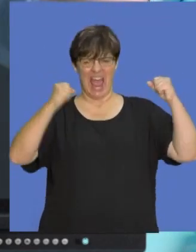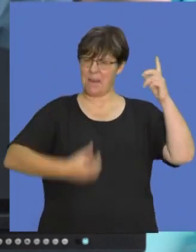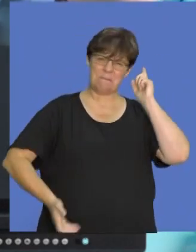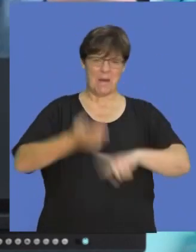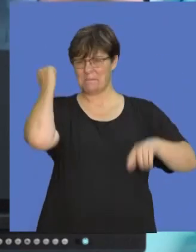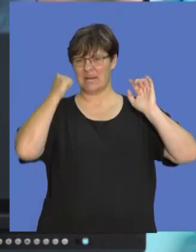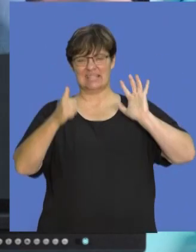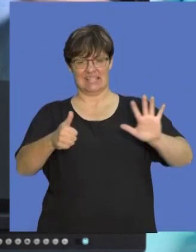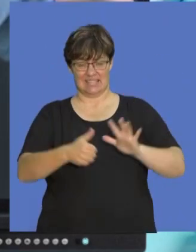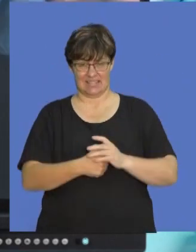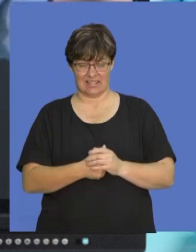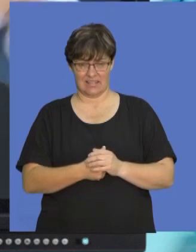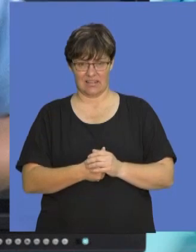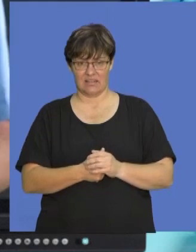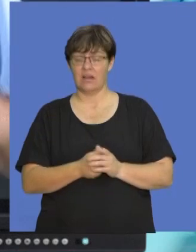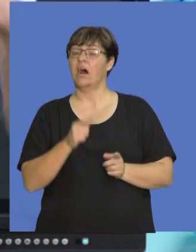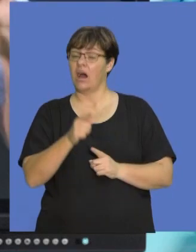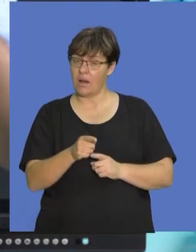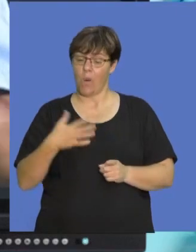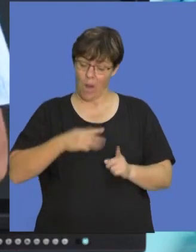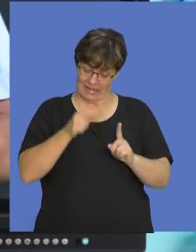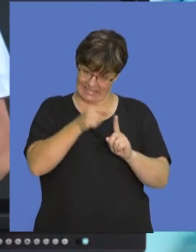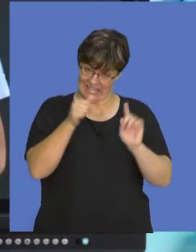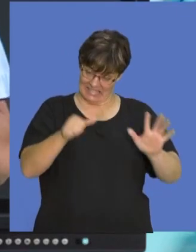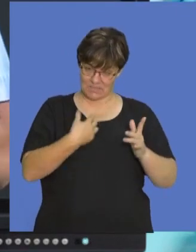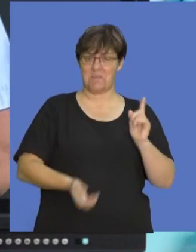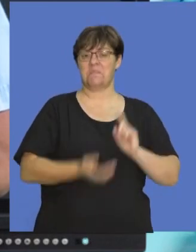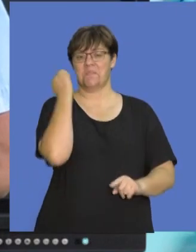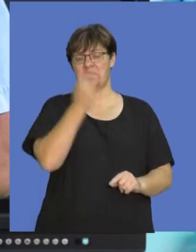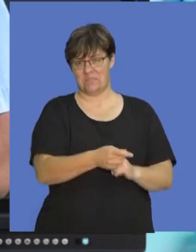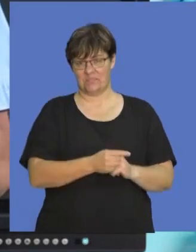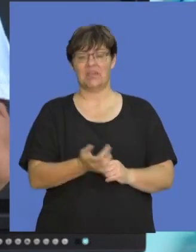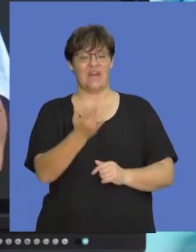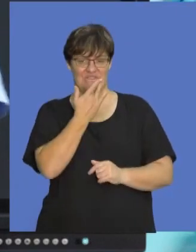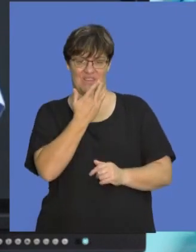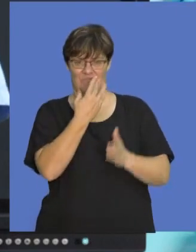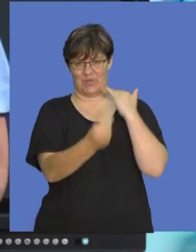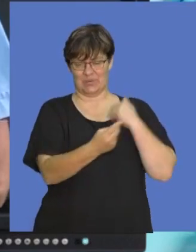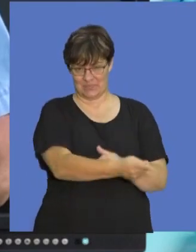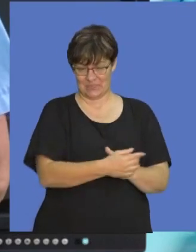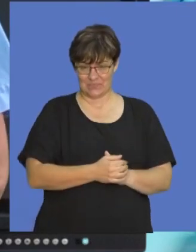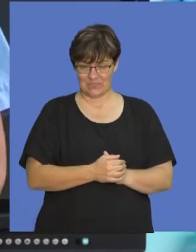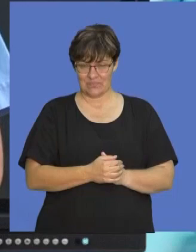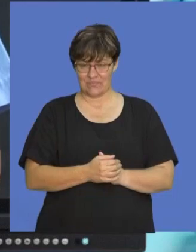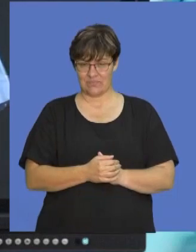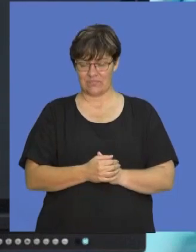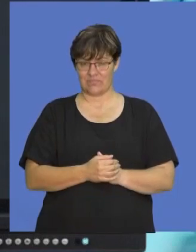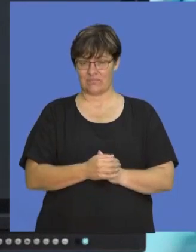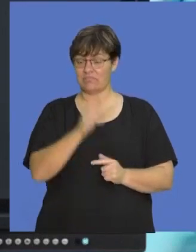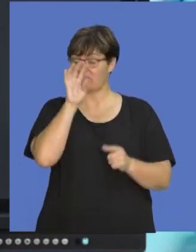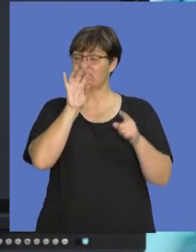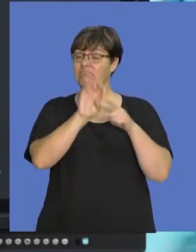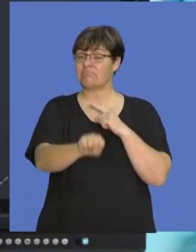want to shout, yay, I've got a 6. I've managed to get the thing that I wanted. That's a favorable outcome.